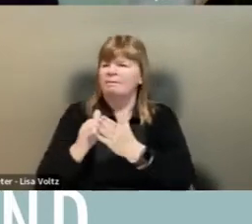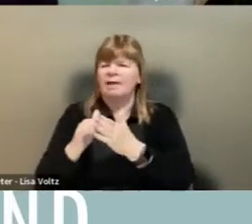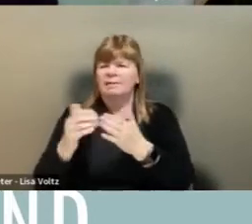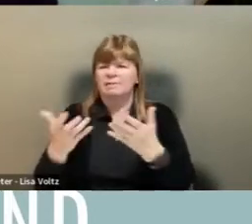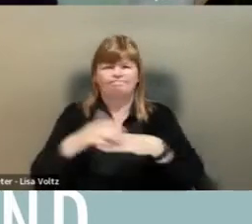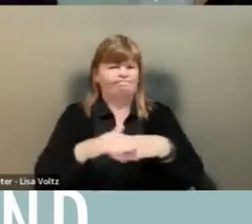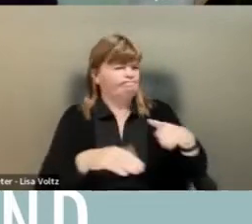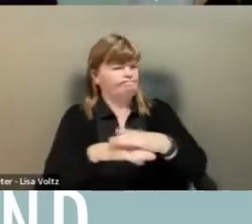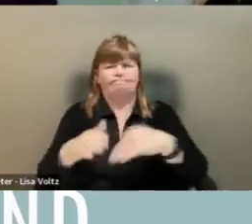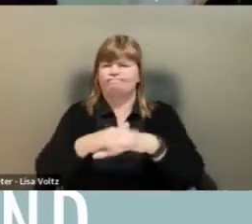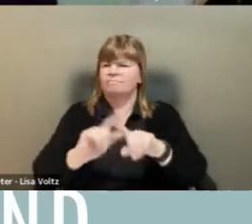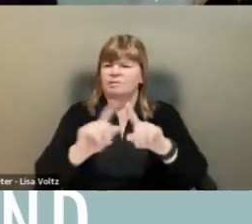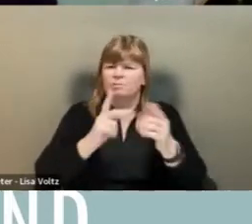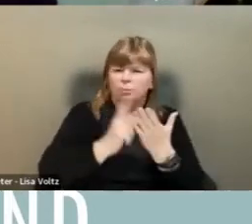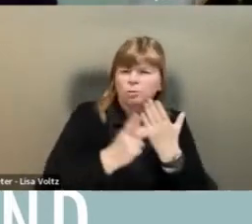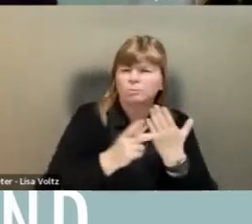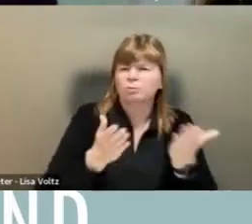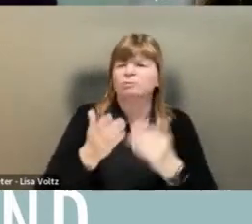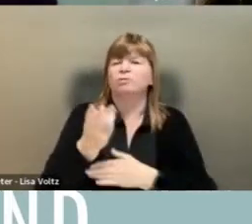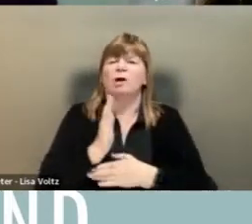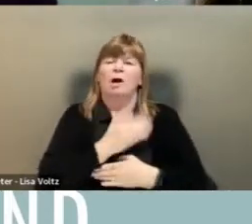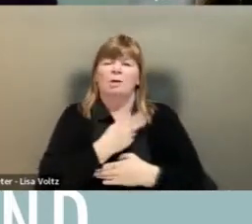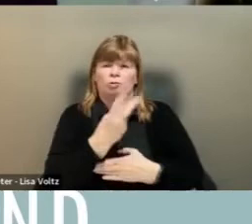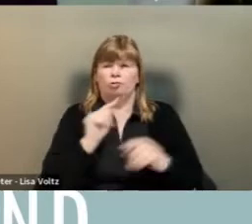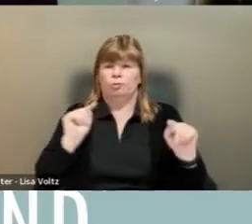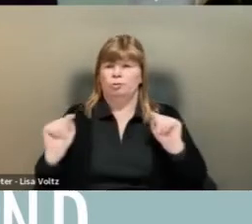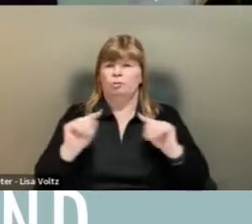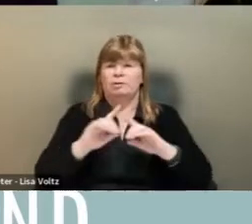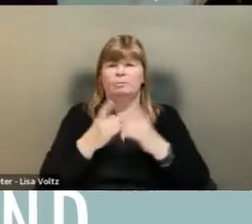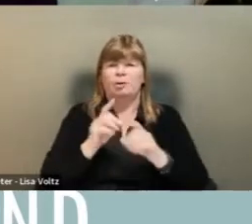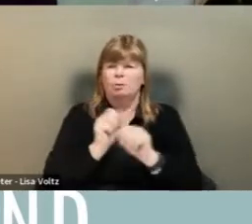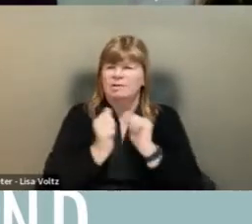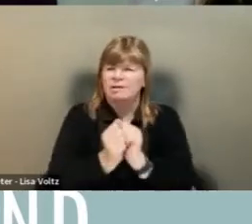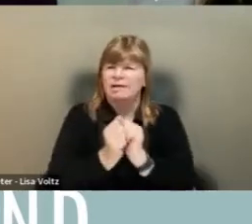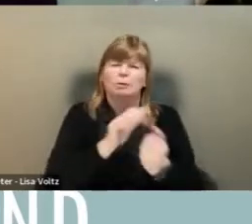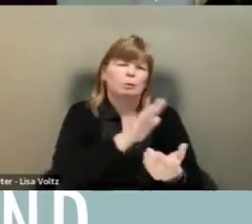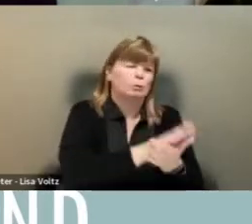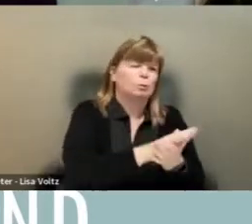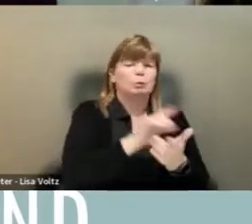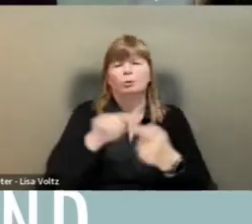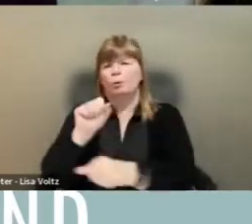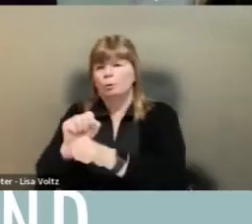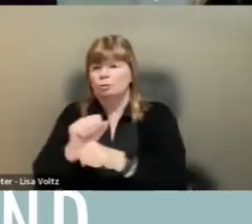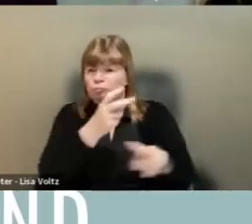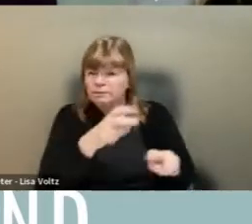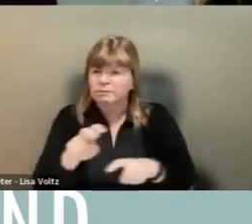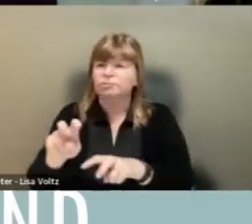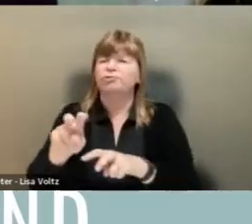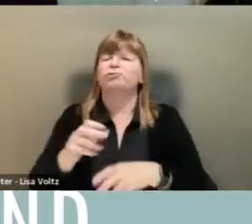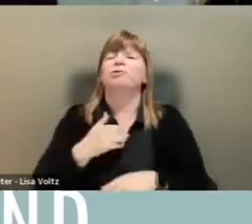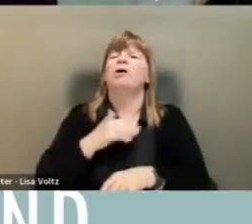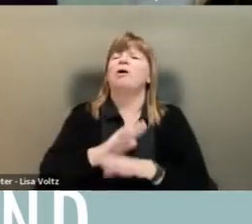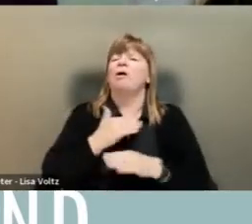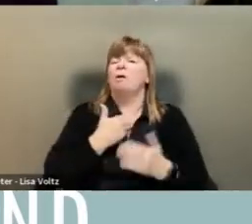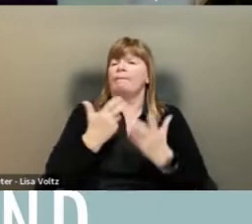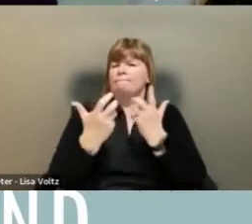and services. Our 2 departments have worked together on school to work transition. We are partner